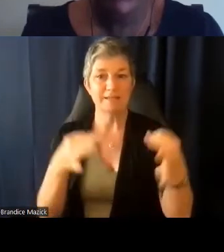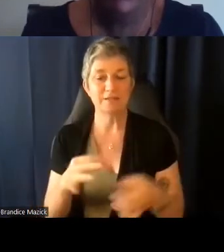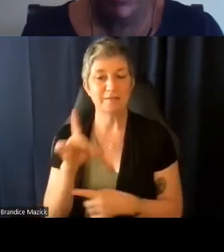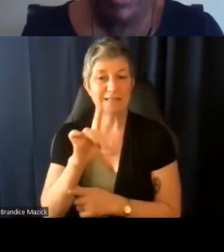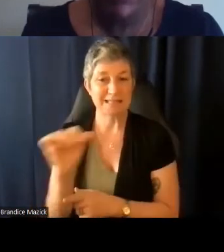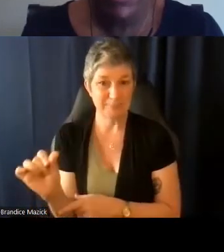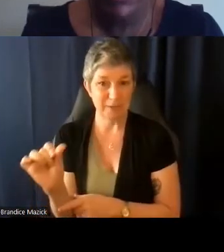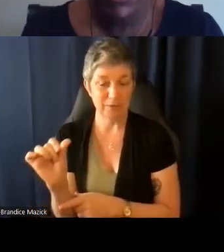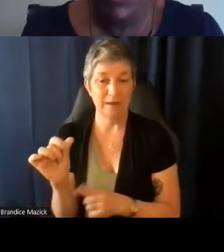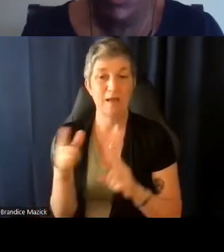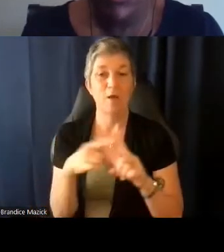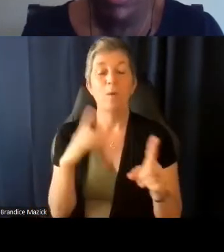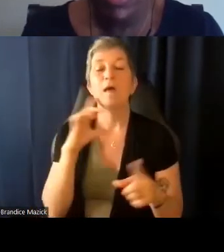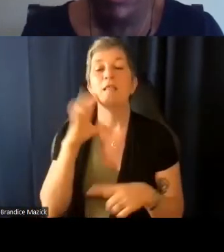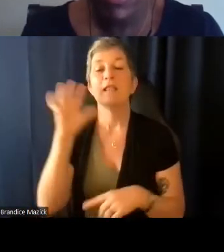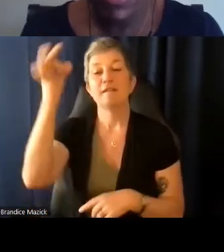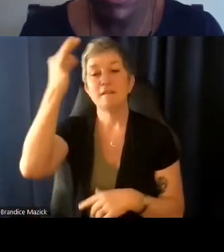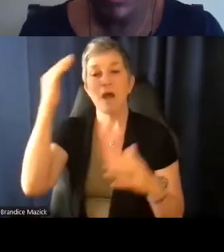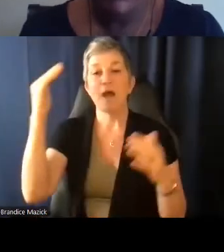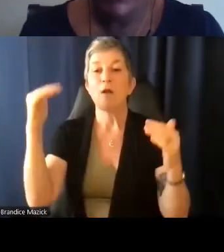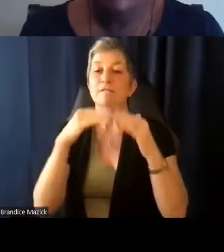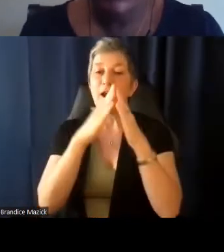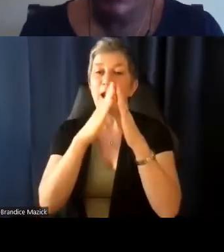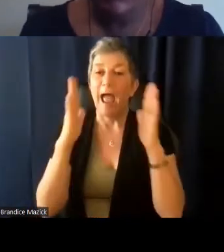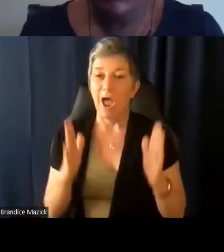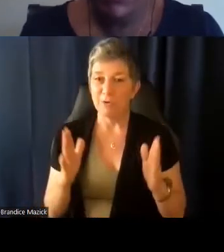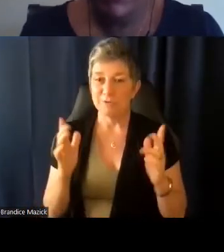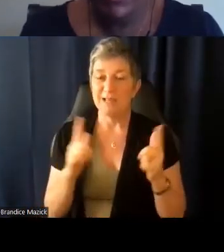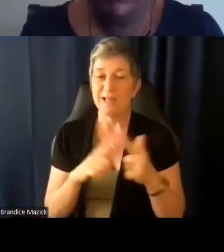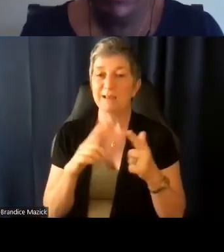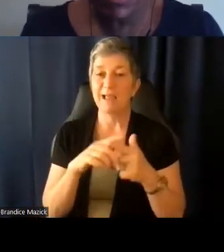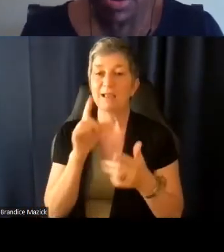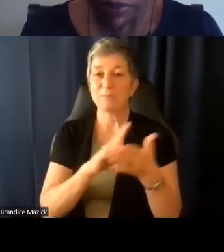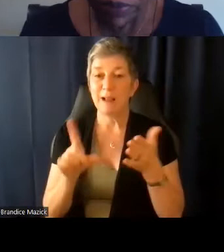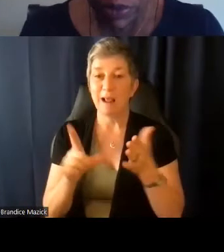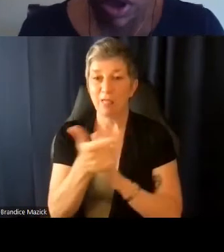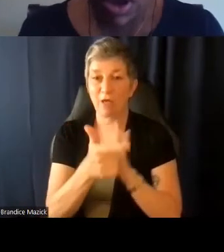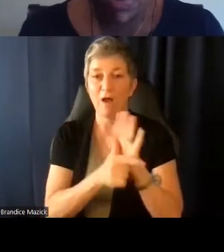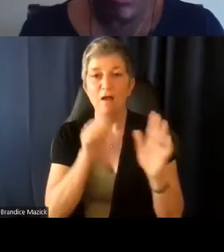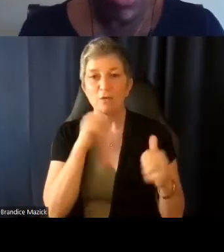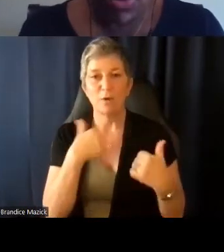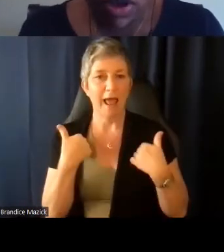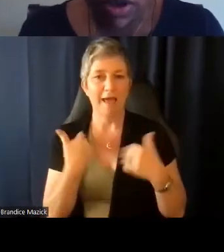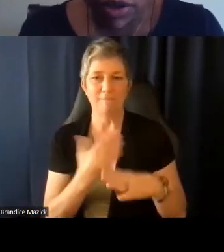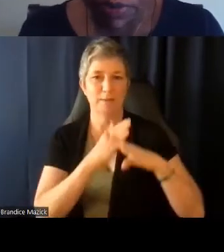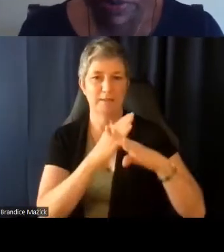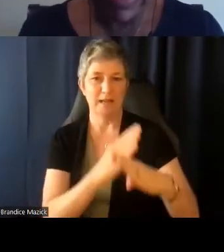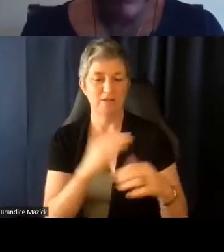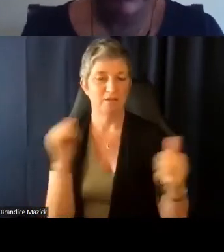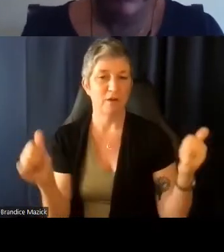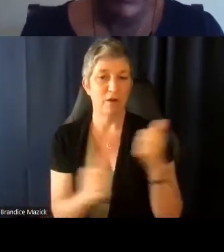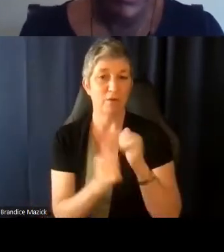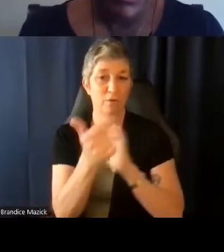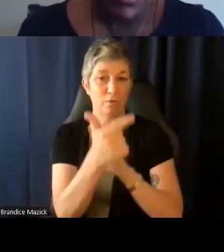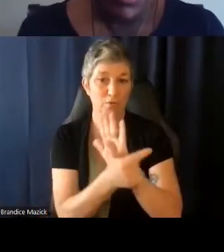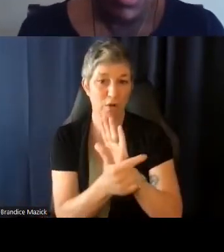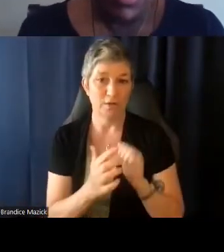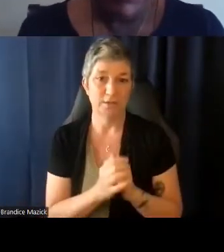under federal fair housing and non-discrimination laws and are not entitled to the protections under those laws.